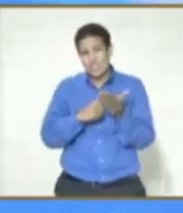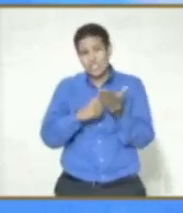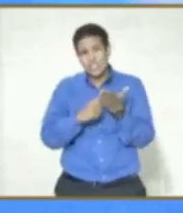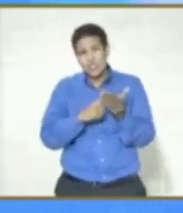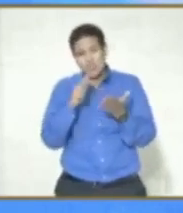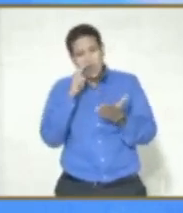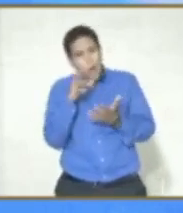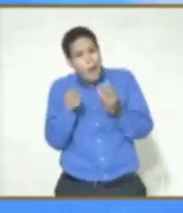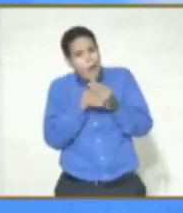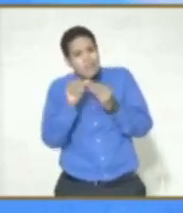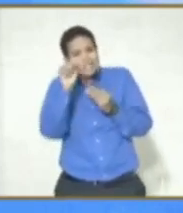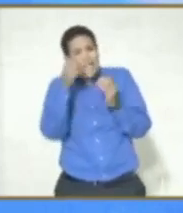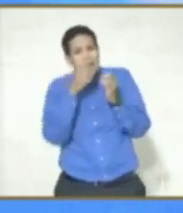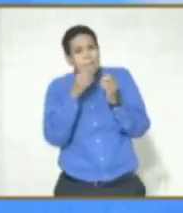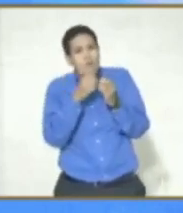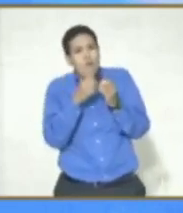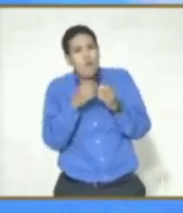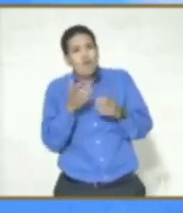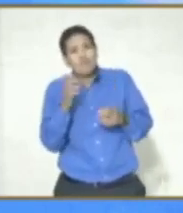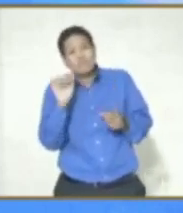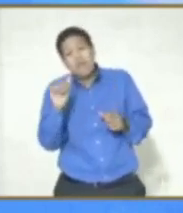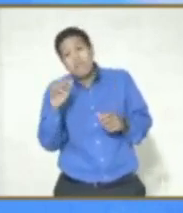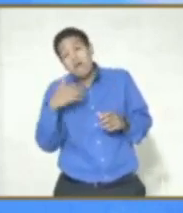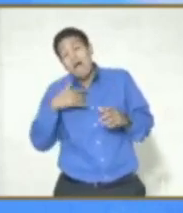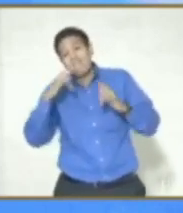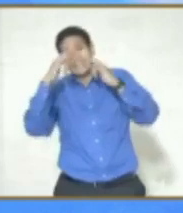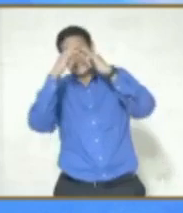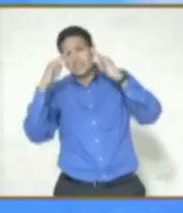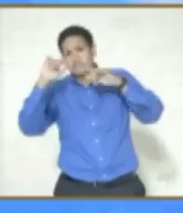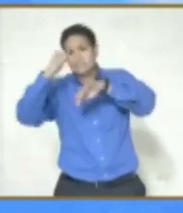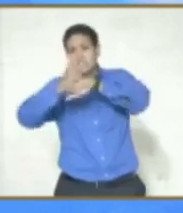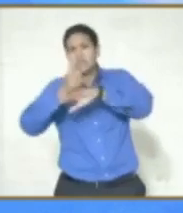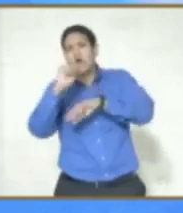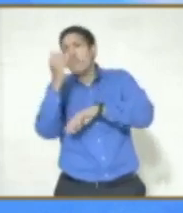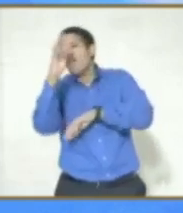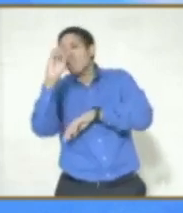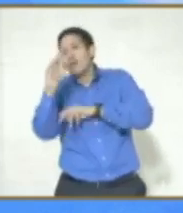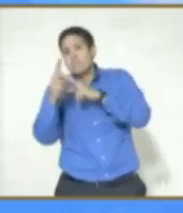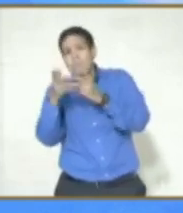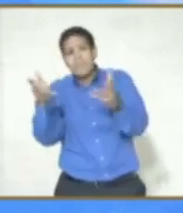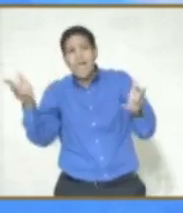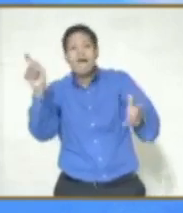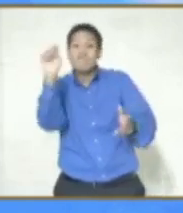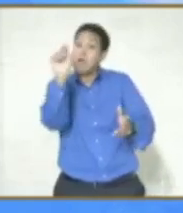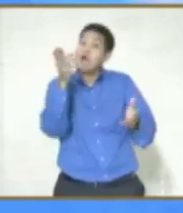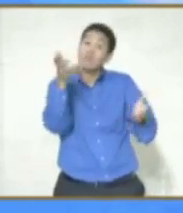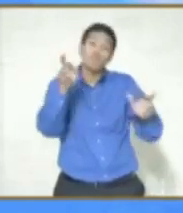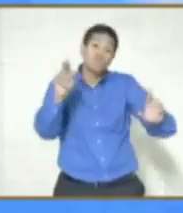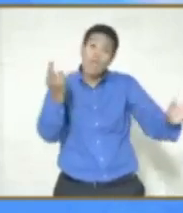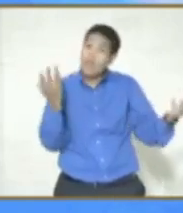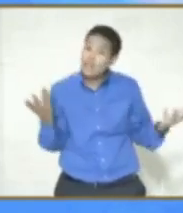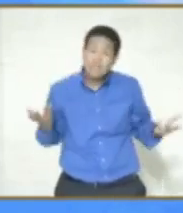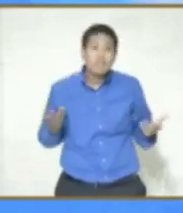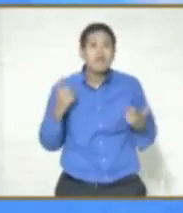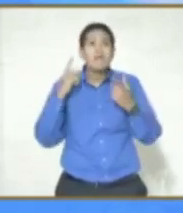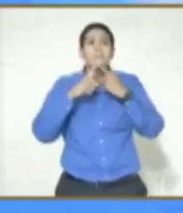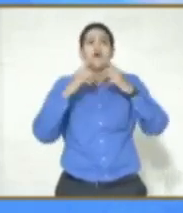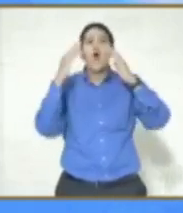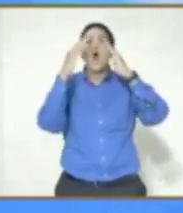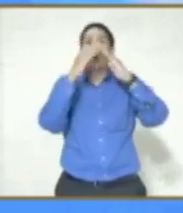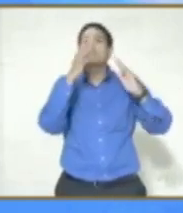tent that can hold another 40 persons on the compound. There are bathroom facilities, and there's a house